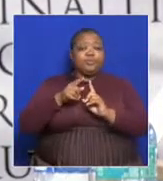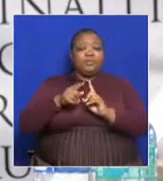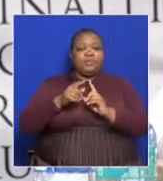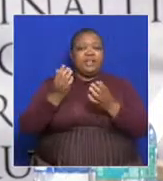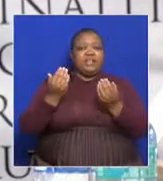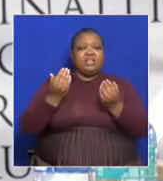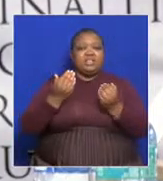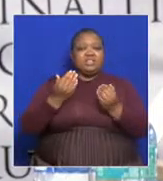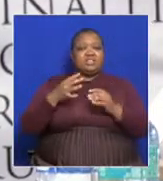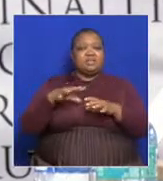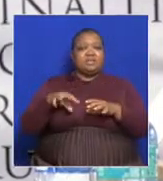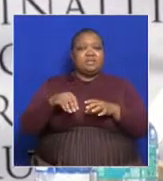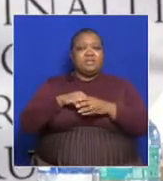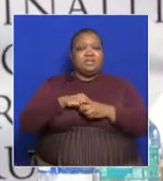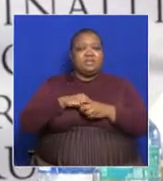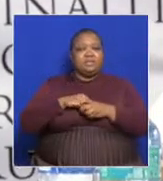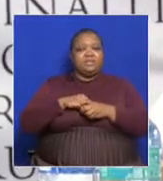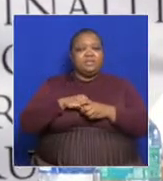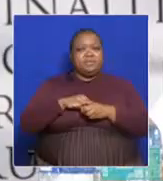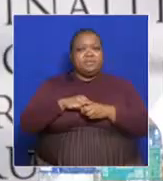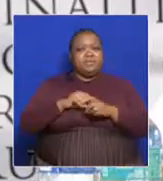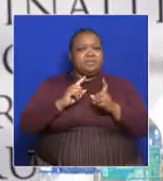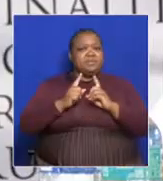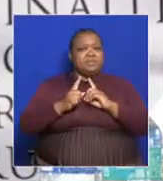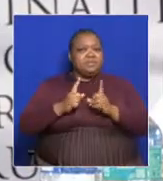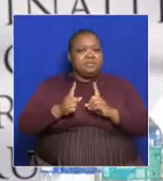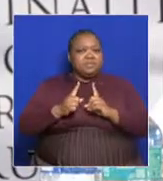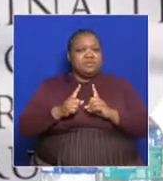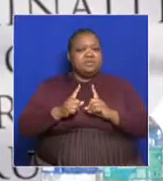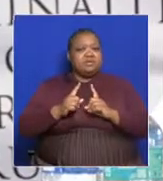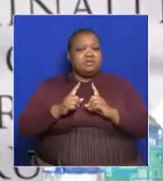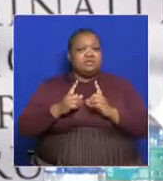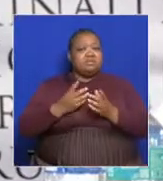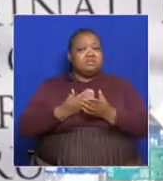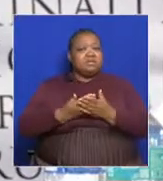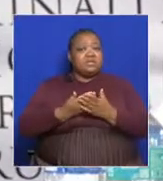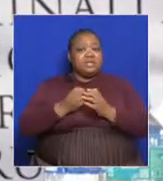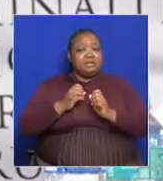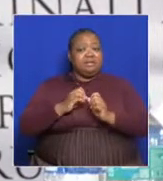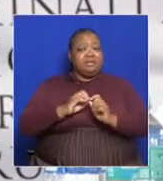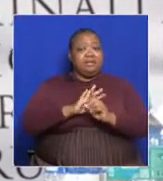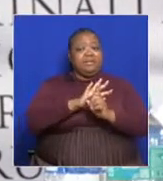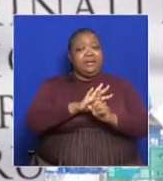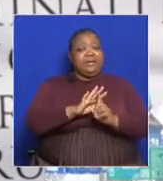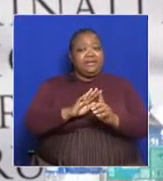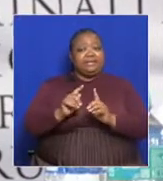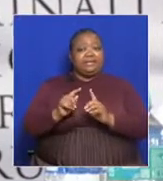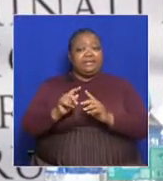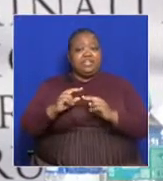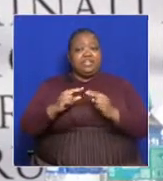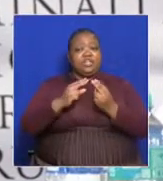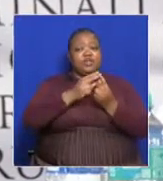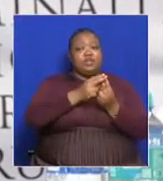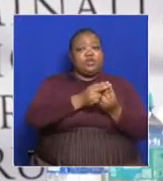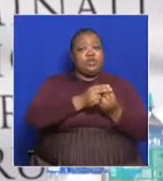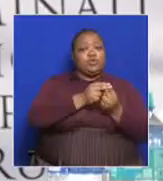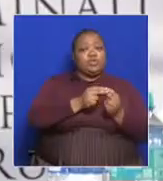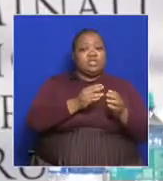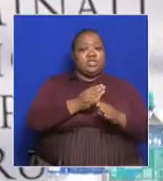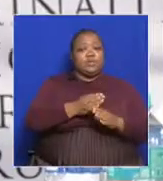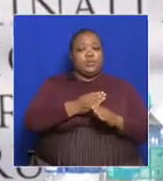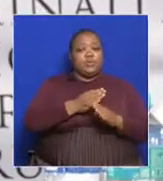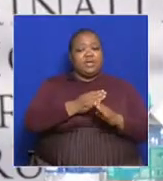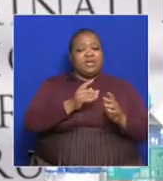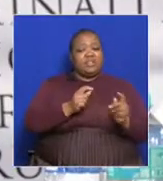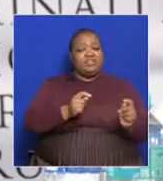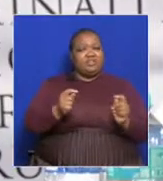that would talk about the potential impact on your unit's work when suddenly there are transfers like this. I would expect a